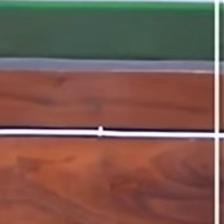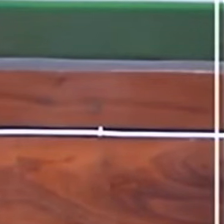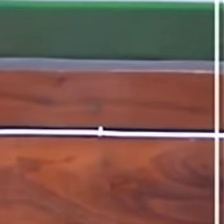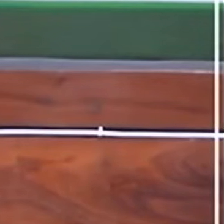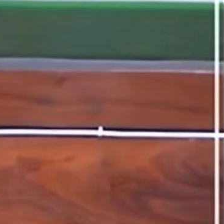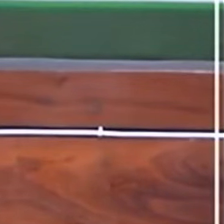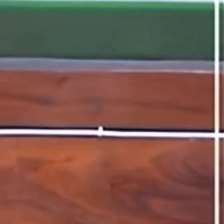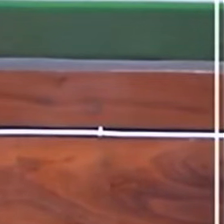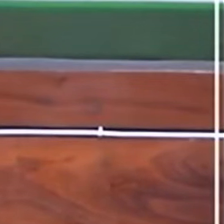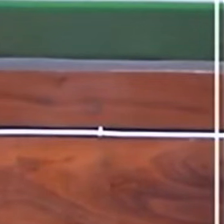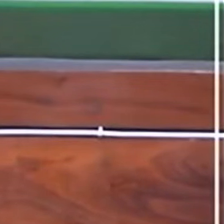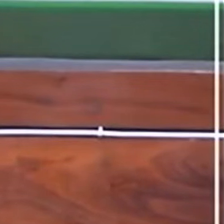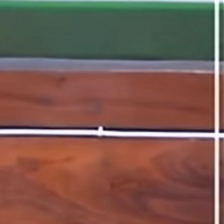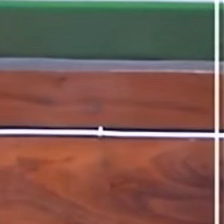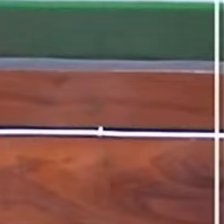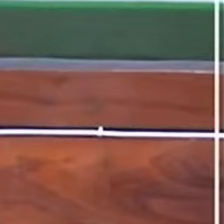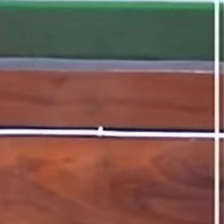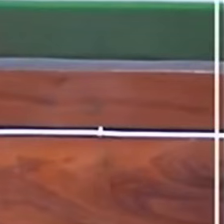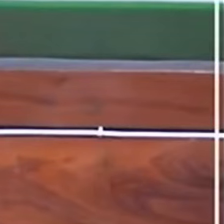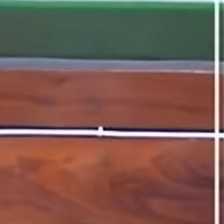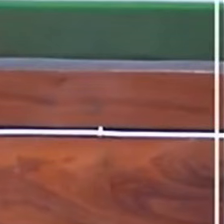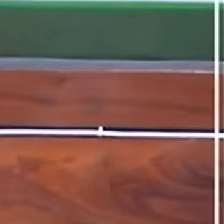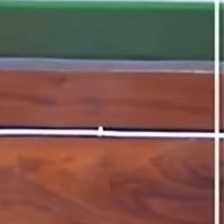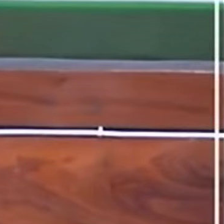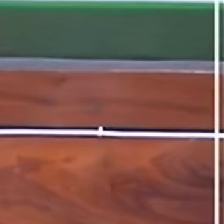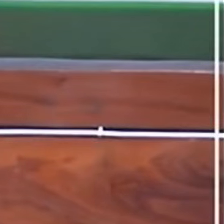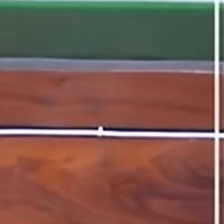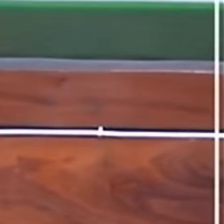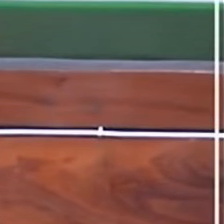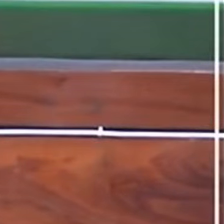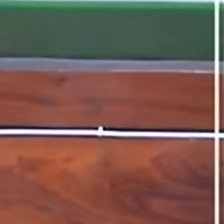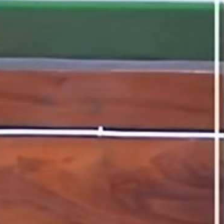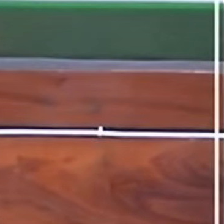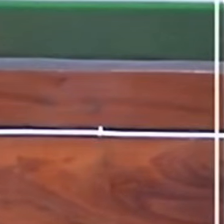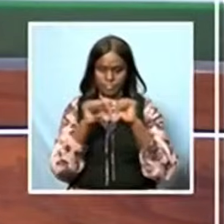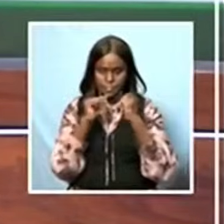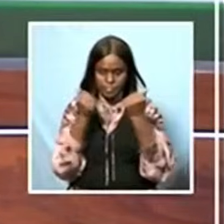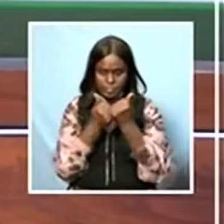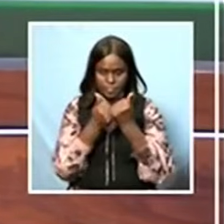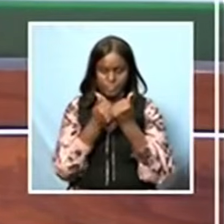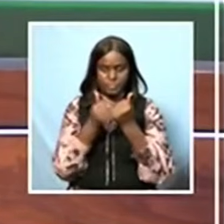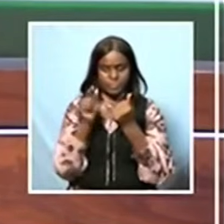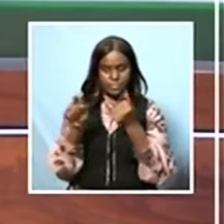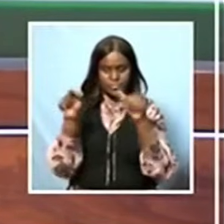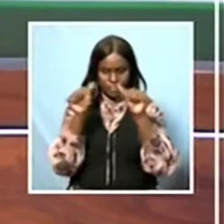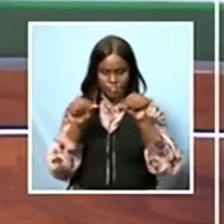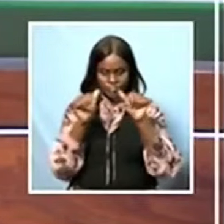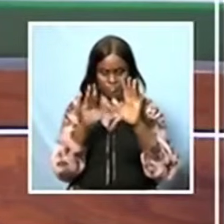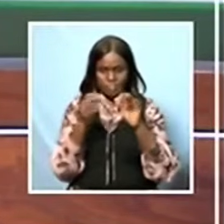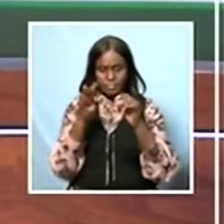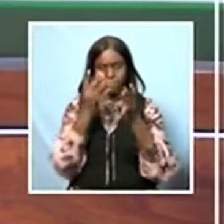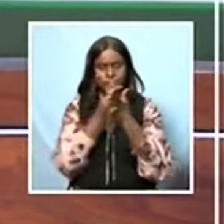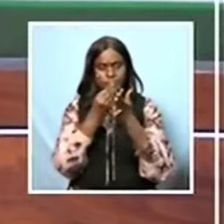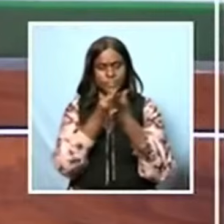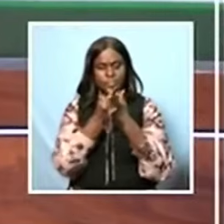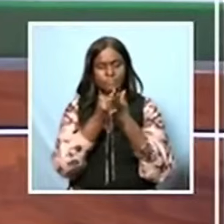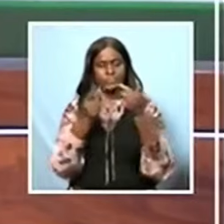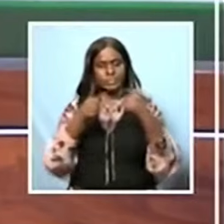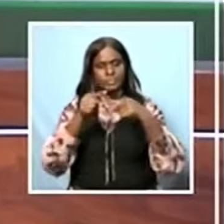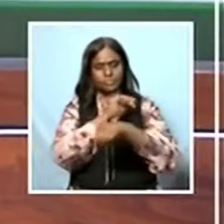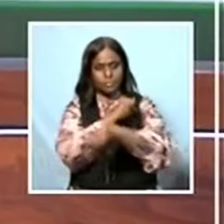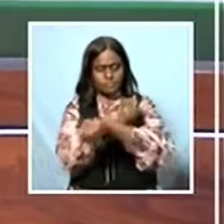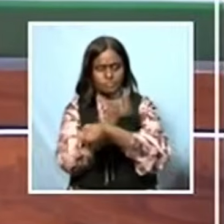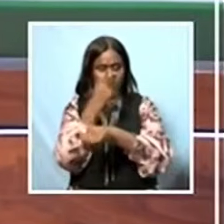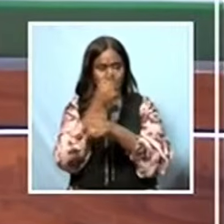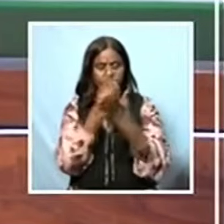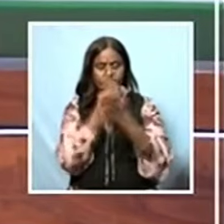Secretary, and their submissions were on the consideration of the report of the Auditor General on the Auditor of Accounts of Local Authorities